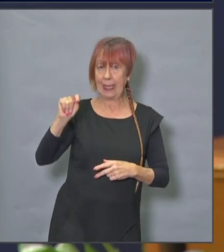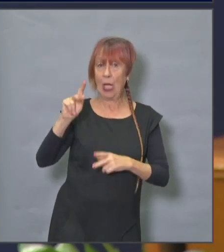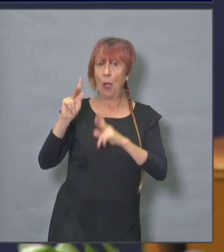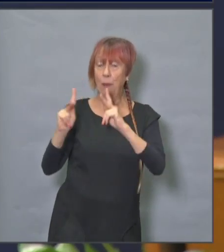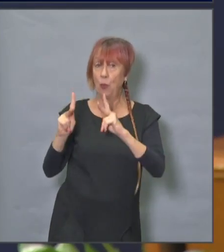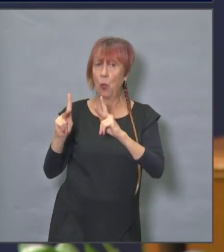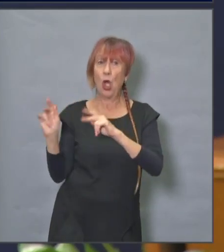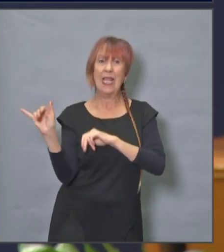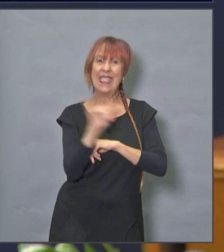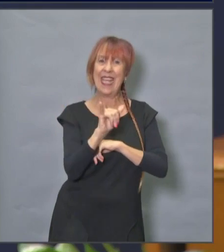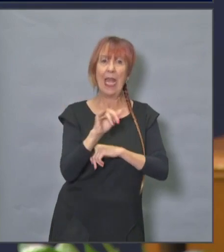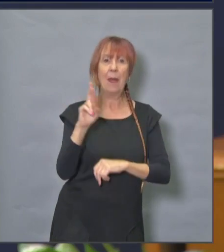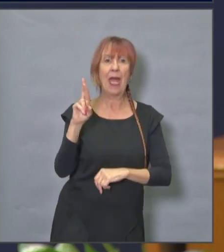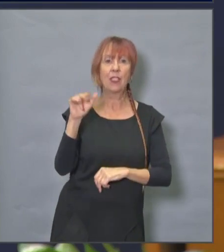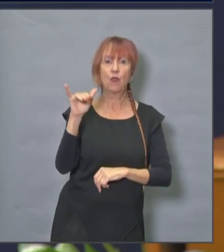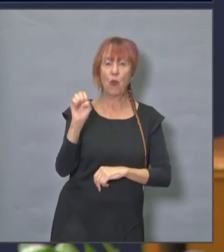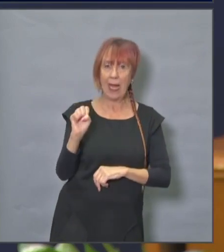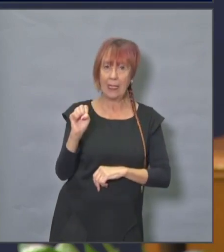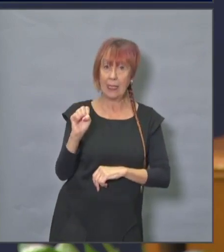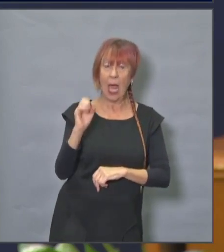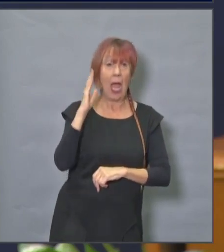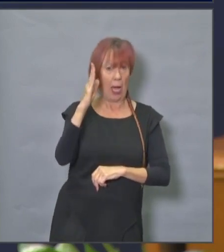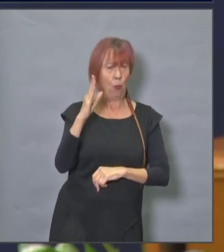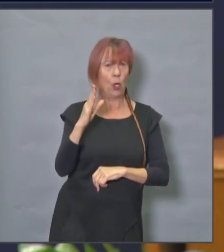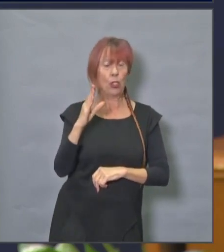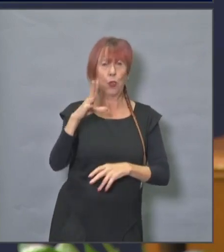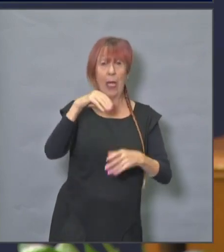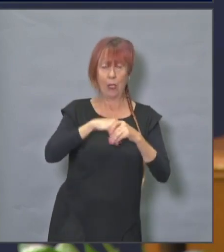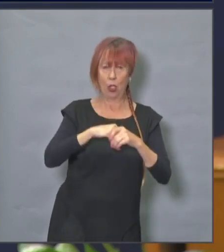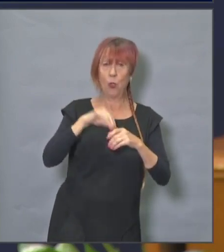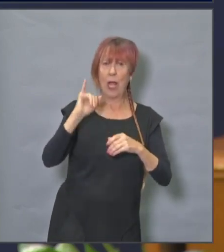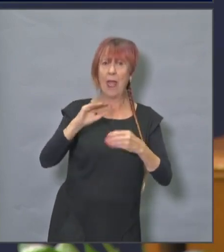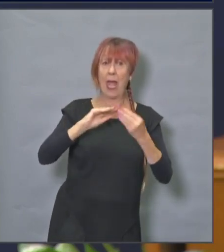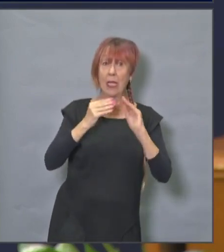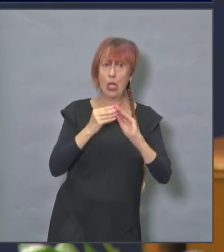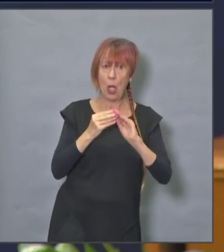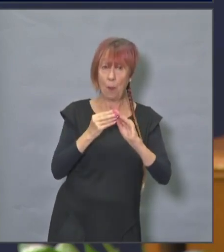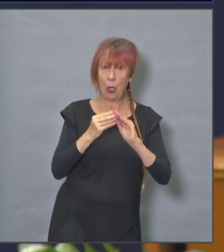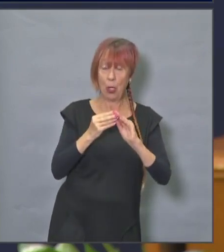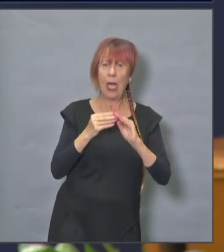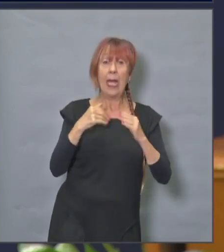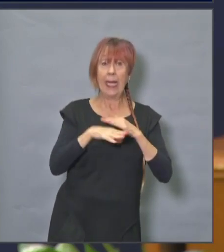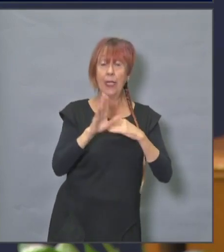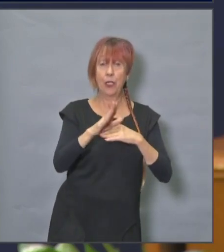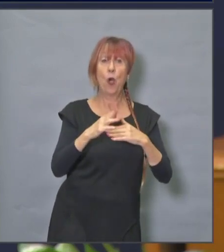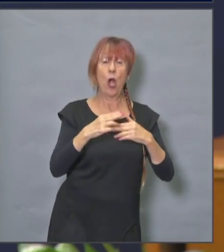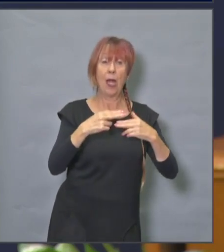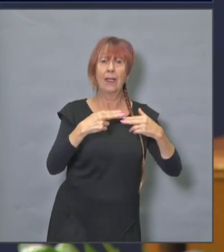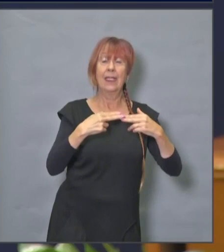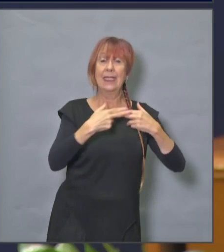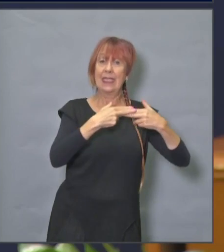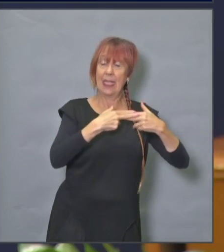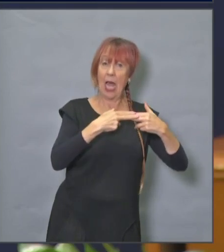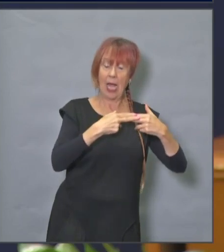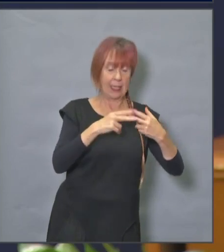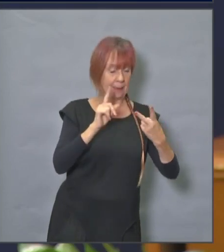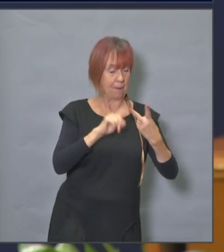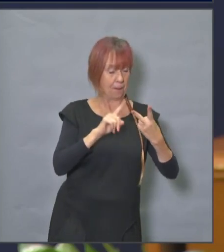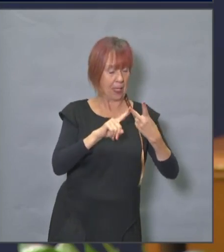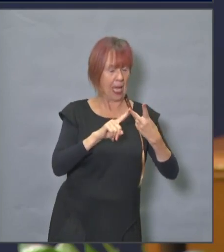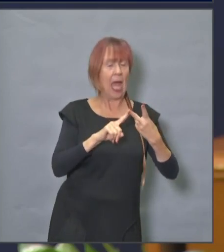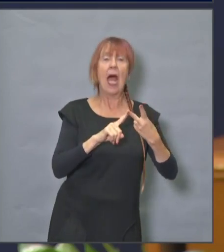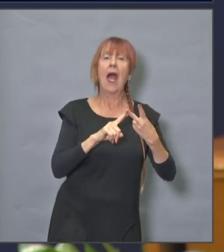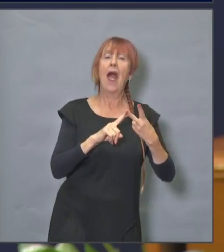start including that data in the publicly released data and slides as you do with race? And then